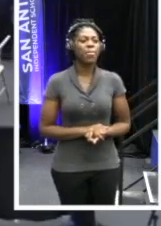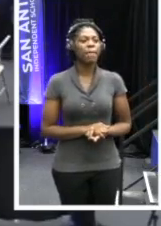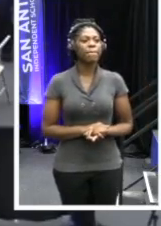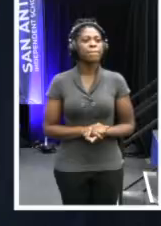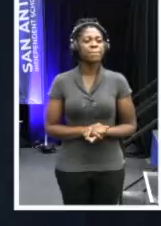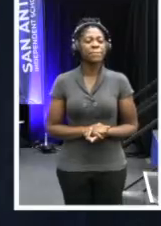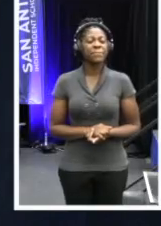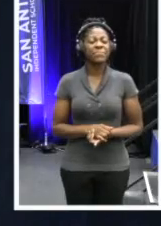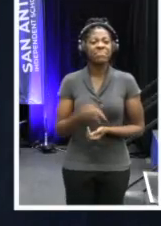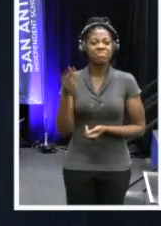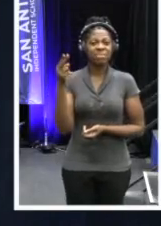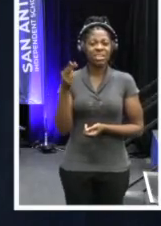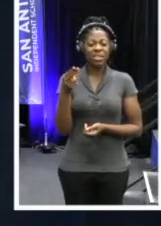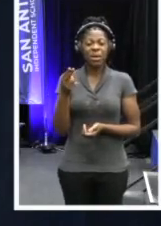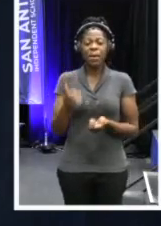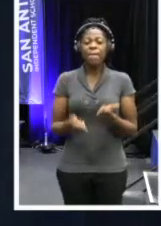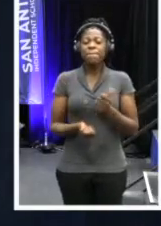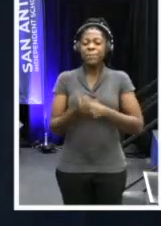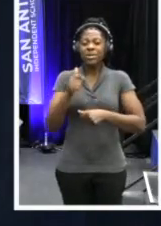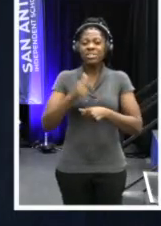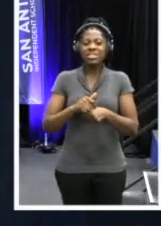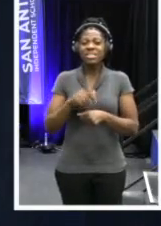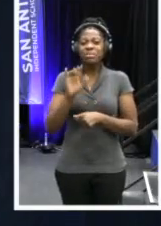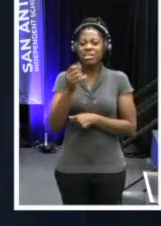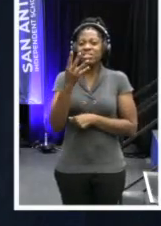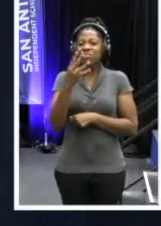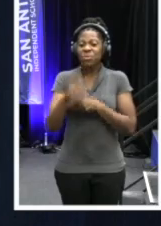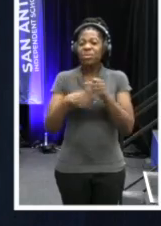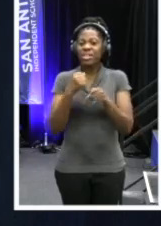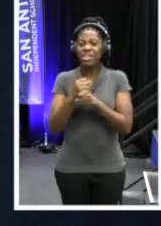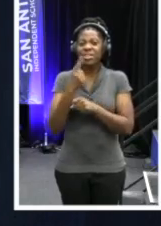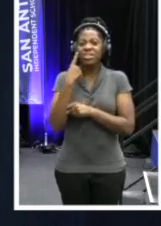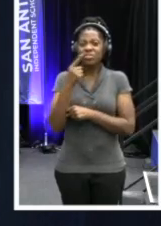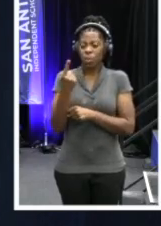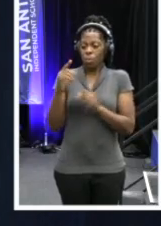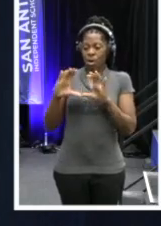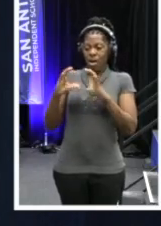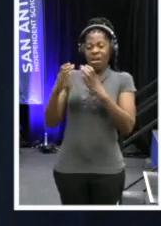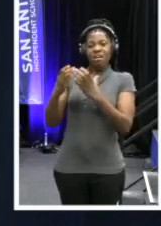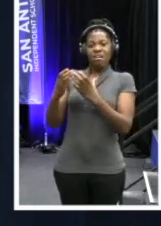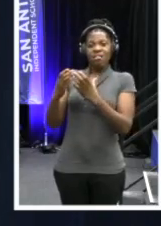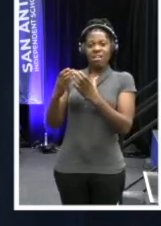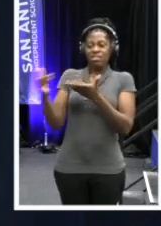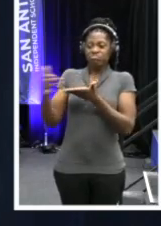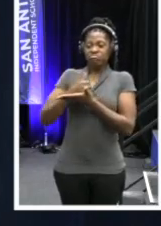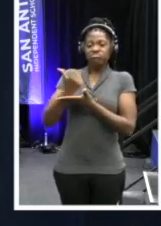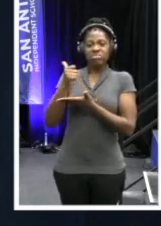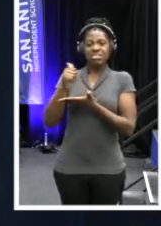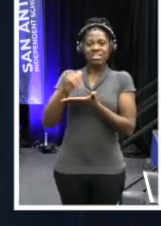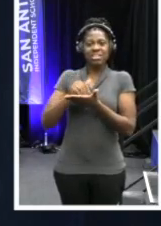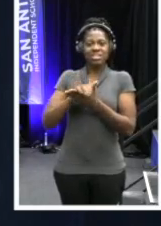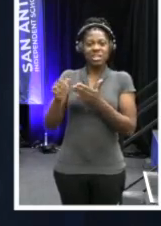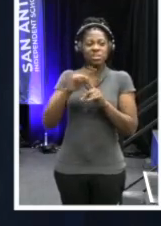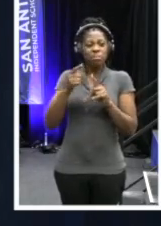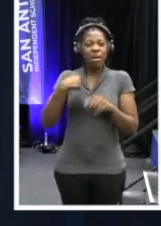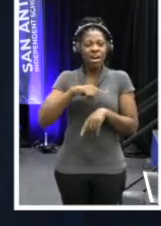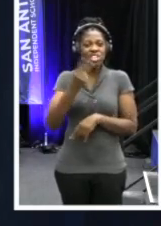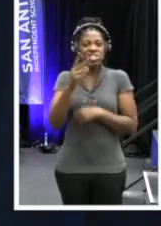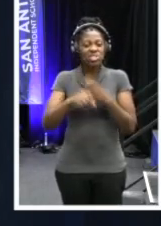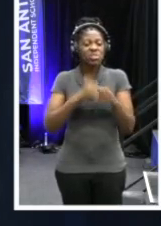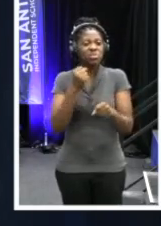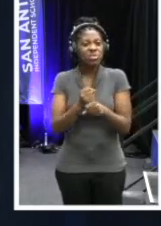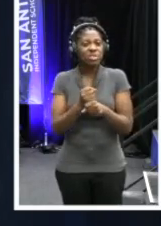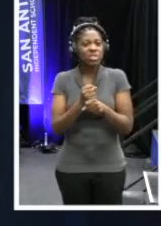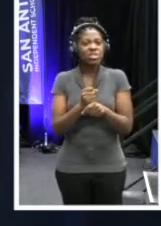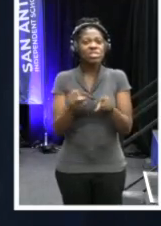Historically, it takes a class 4 years to raise $10,000. Not only did we exceed fiduciary expectations, but we also